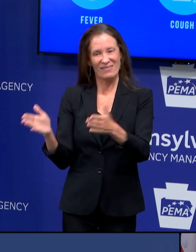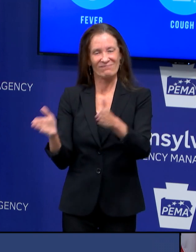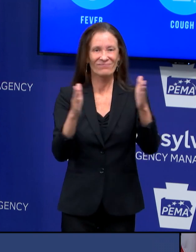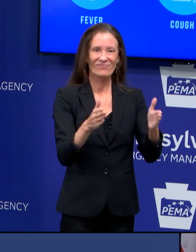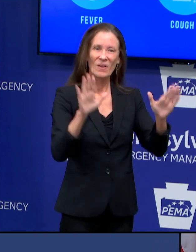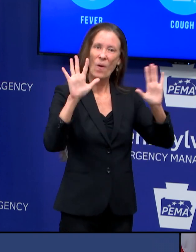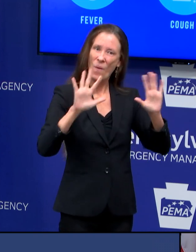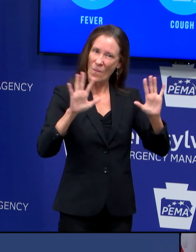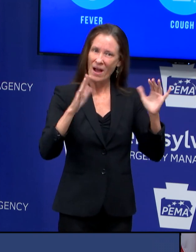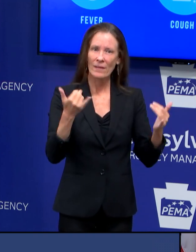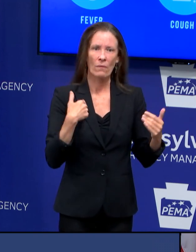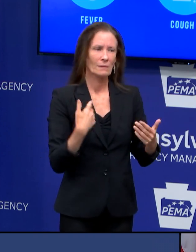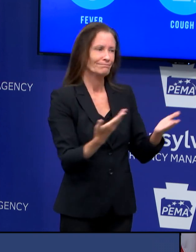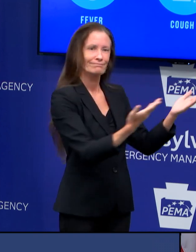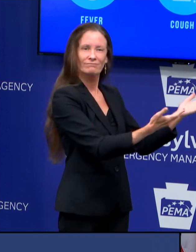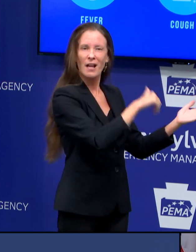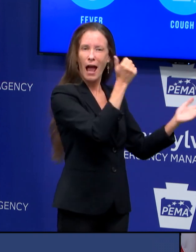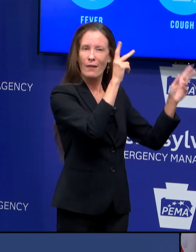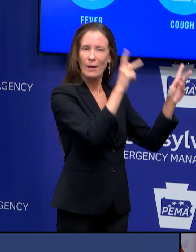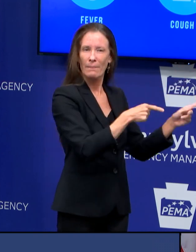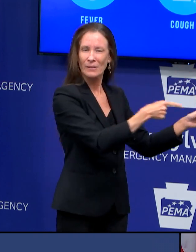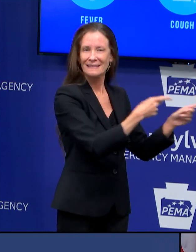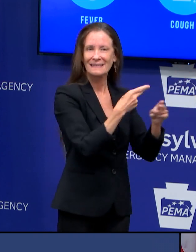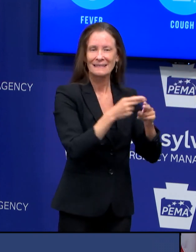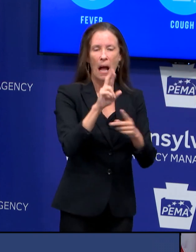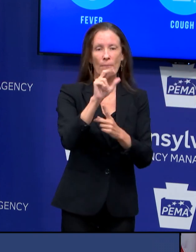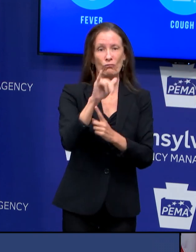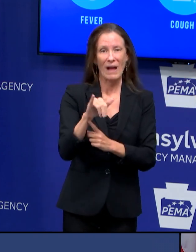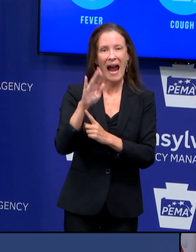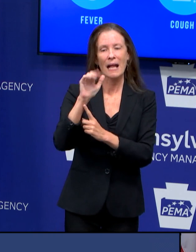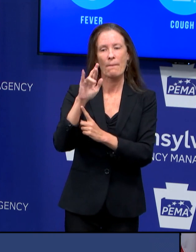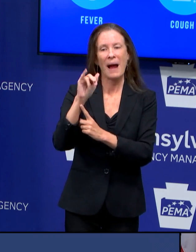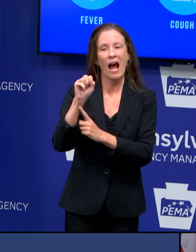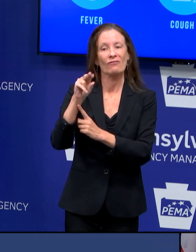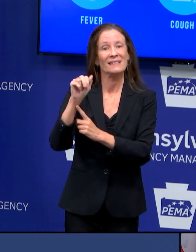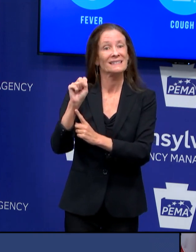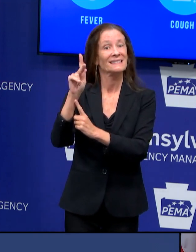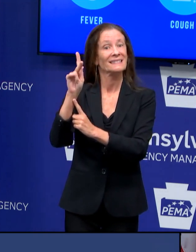Community Protection at the Department of Health. Ray?